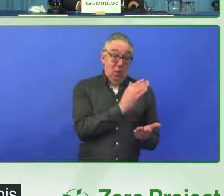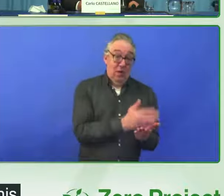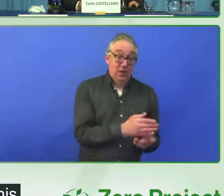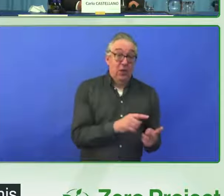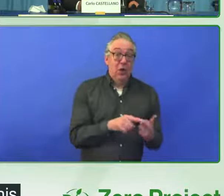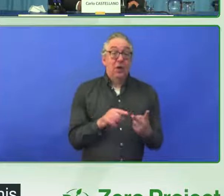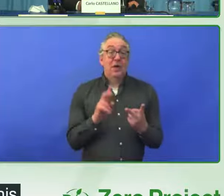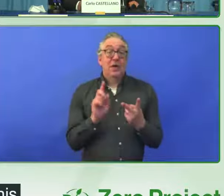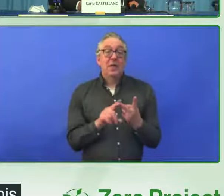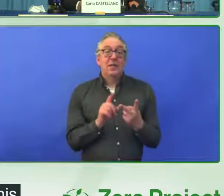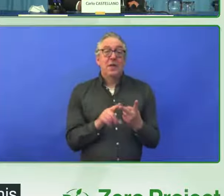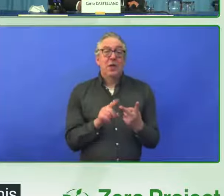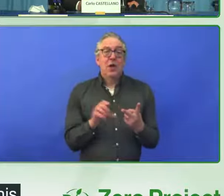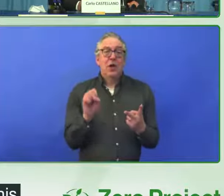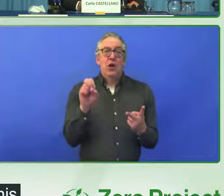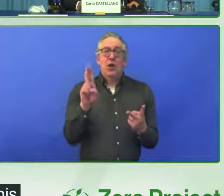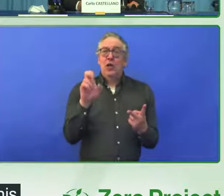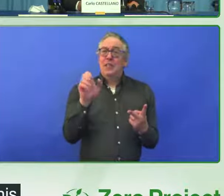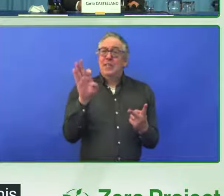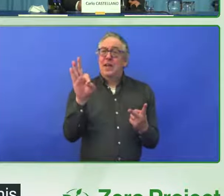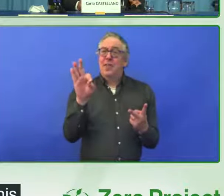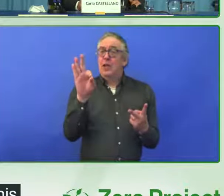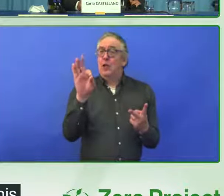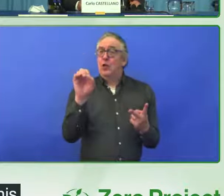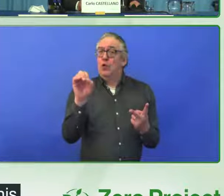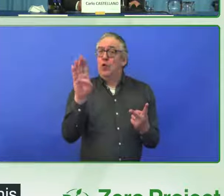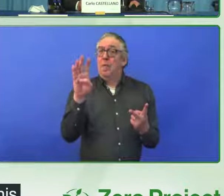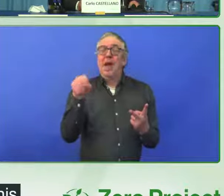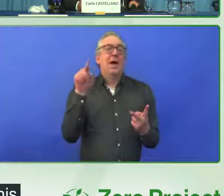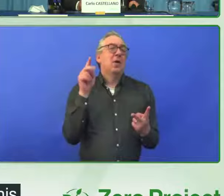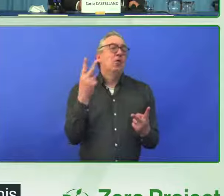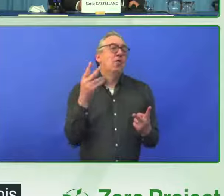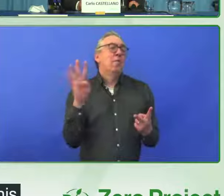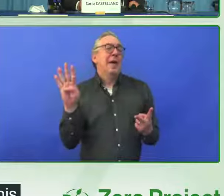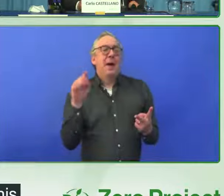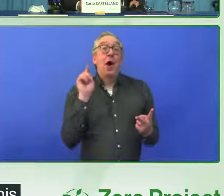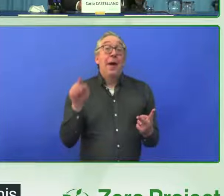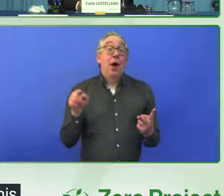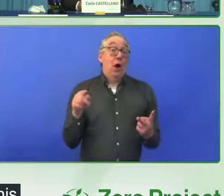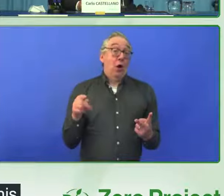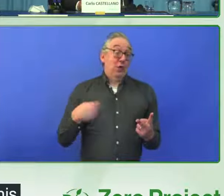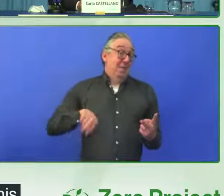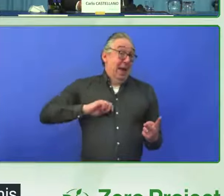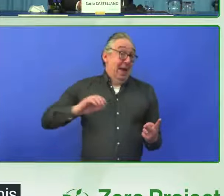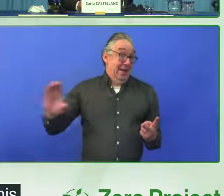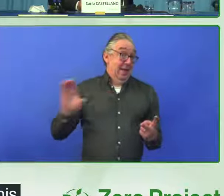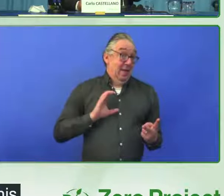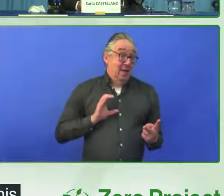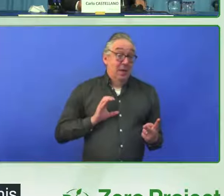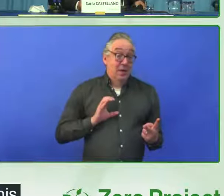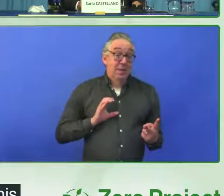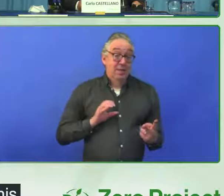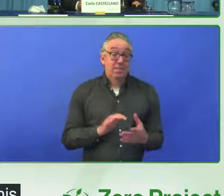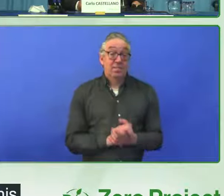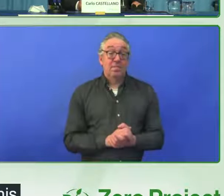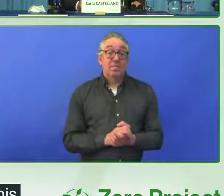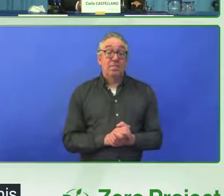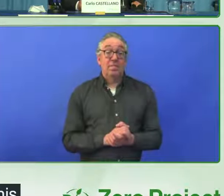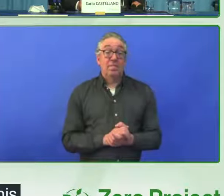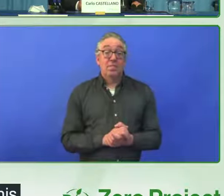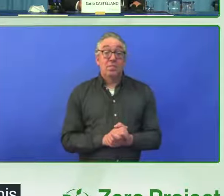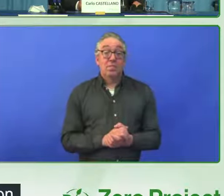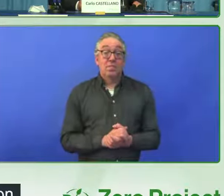important foundation in Spain, but especially we are hosted in Fundación Prevent. That is one of the most